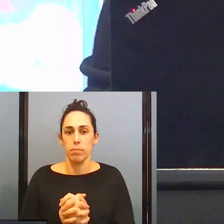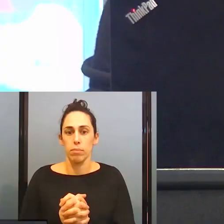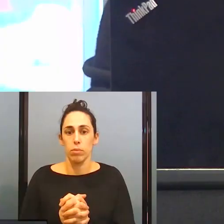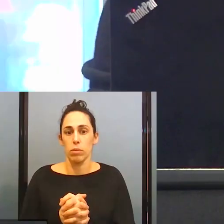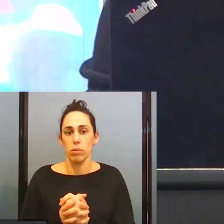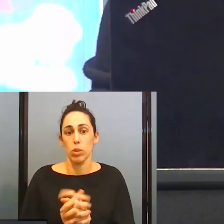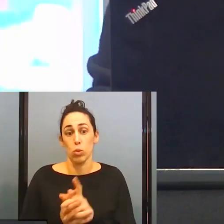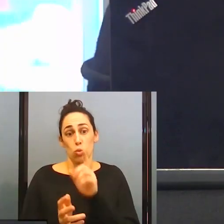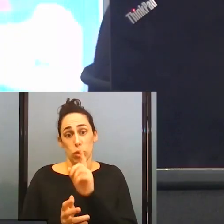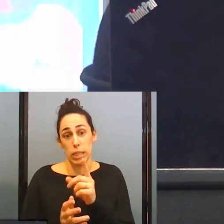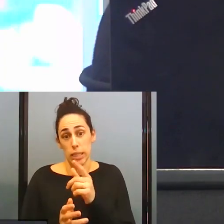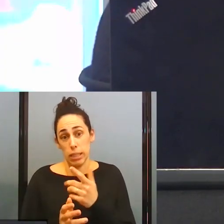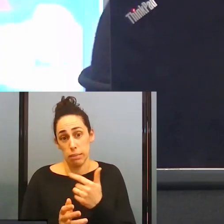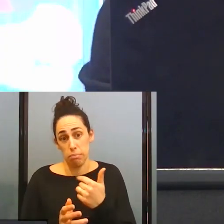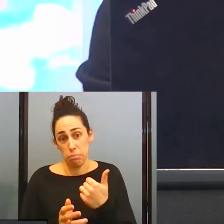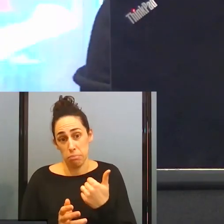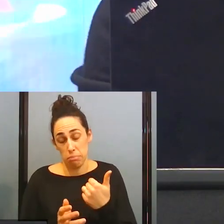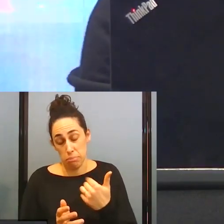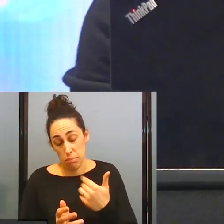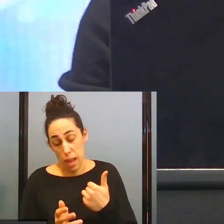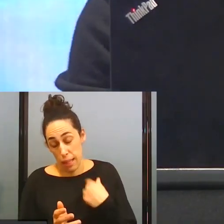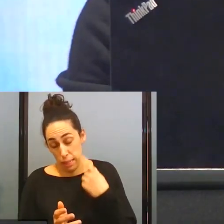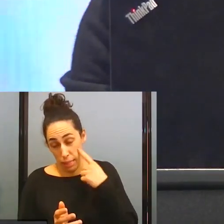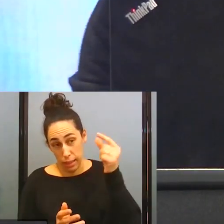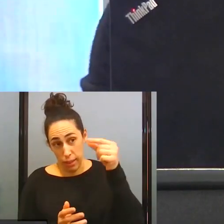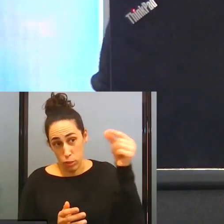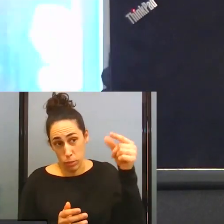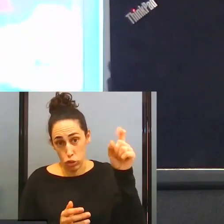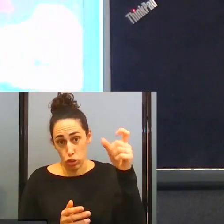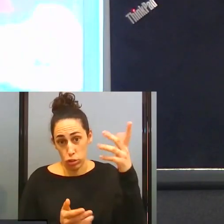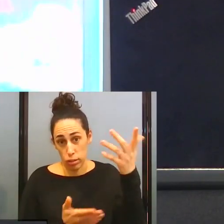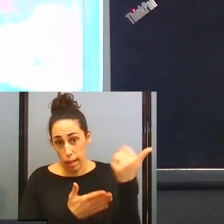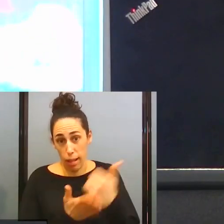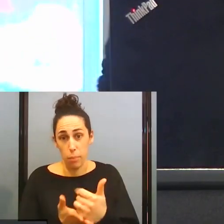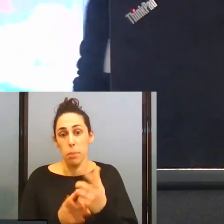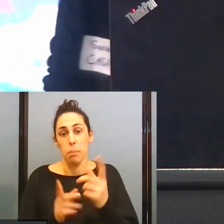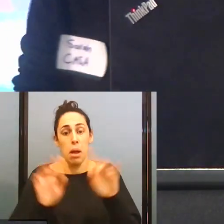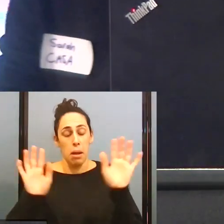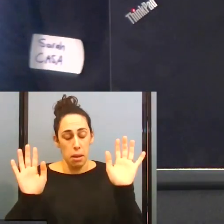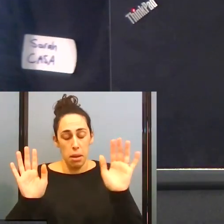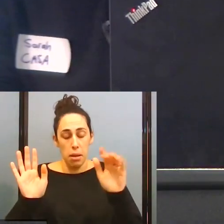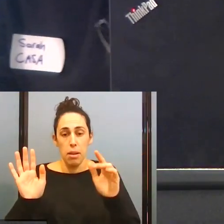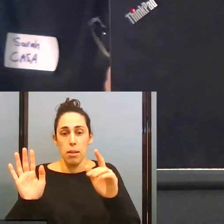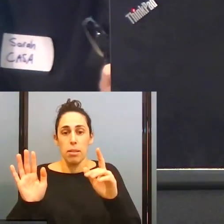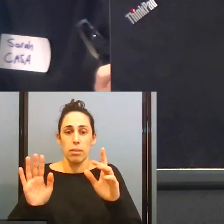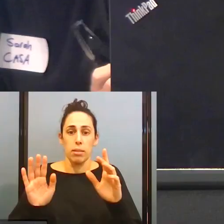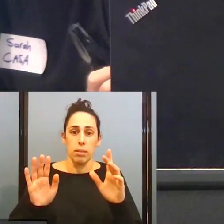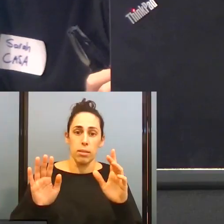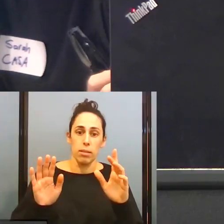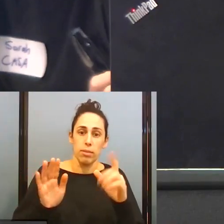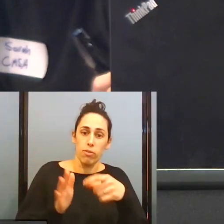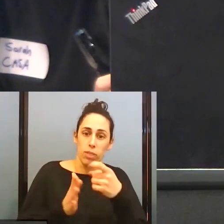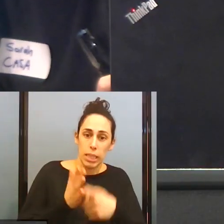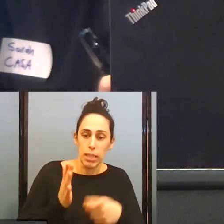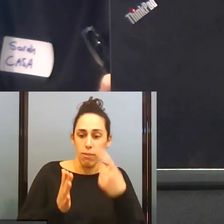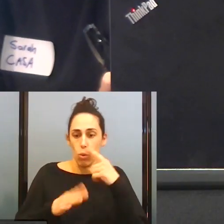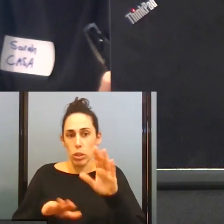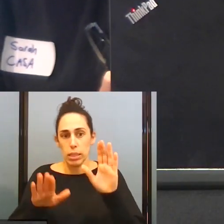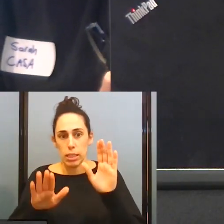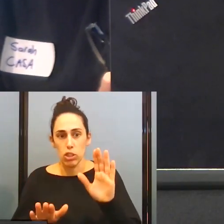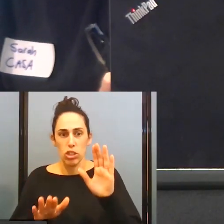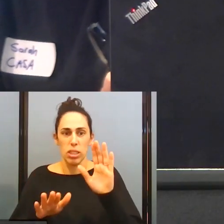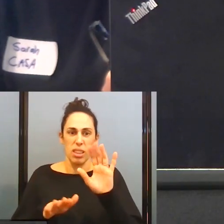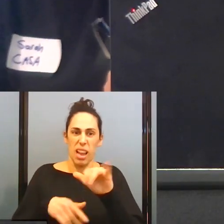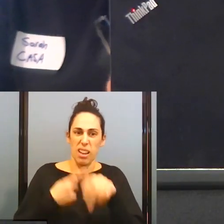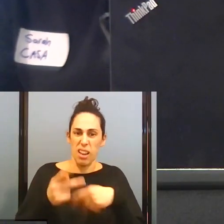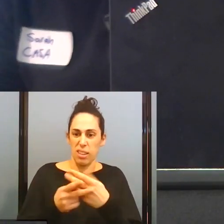way of keeping a lid on who gets to apply. And I would also, just to say one more thing. I would also